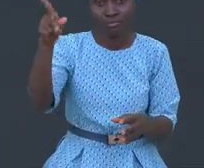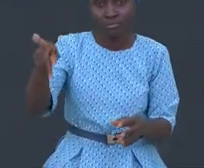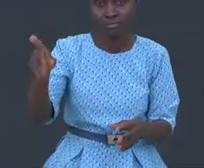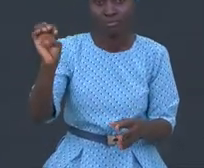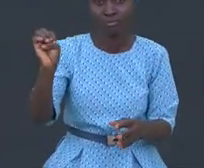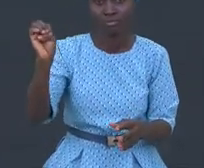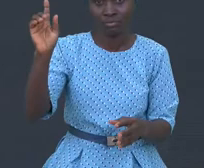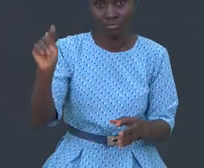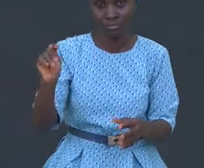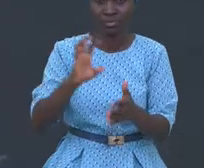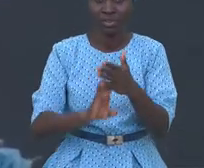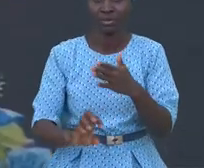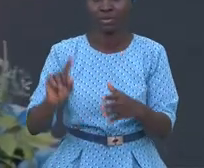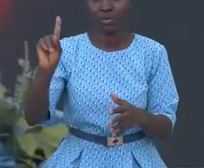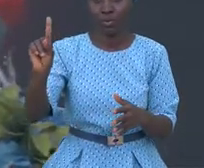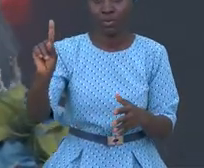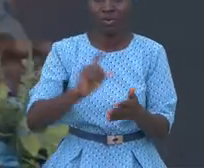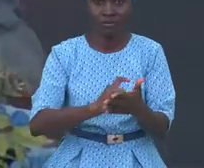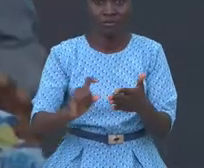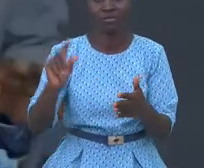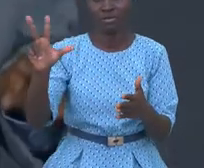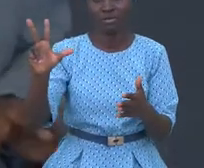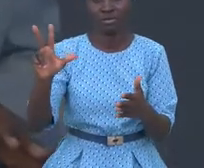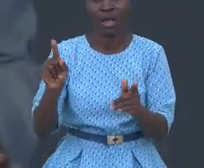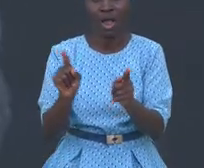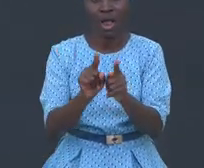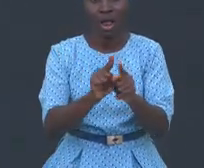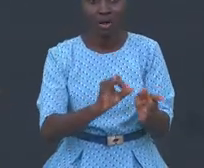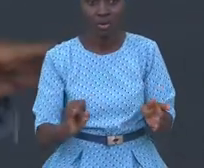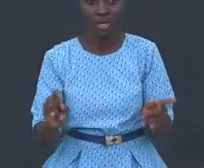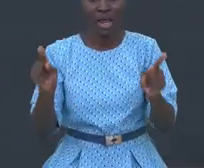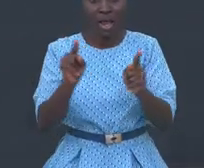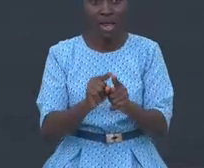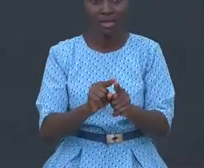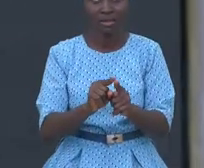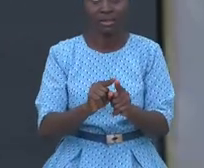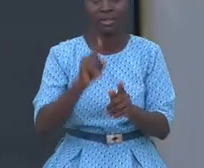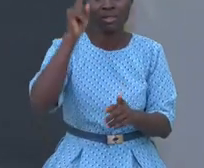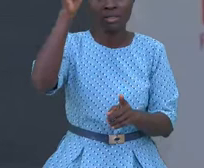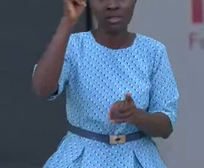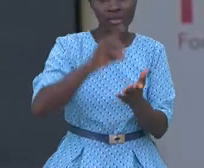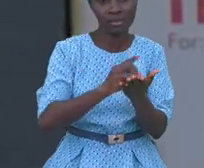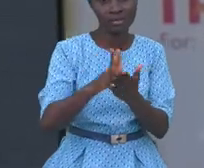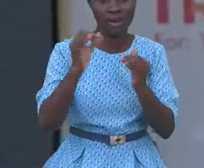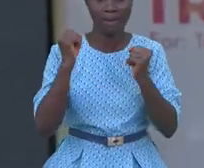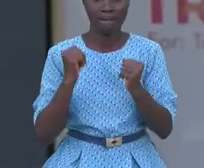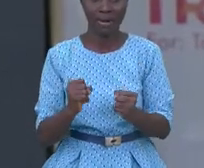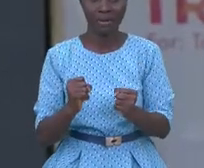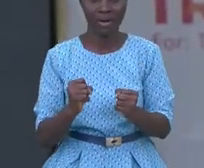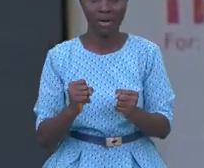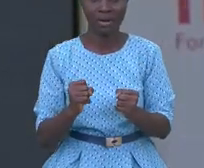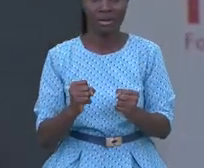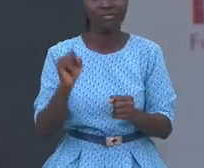1, reading from verse 3. According as his divine power, he